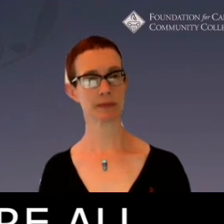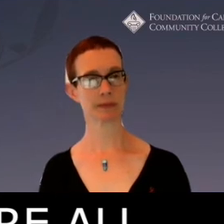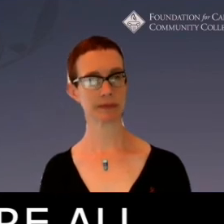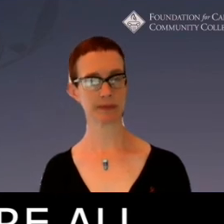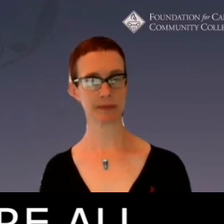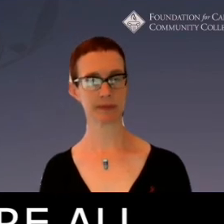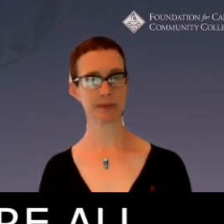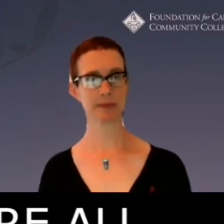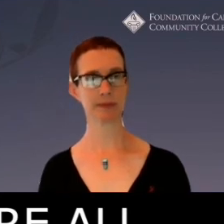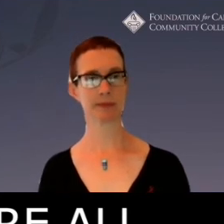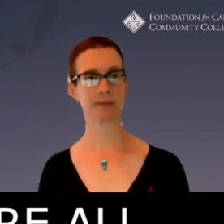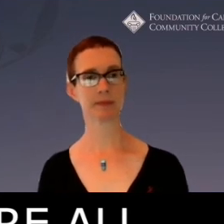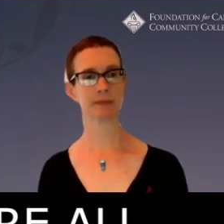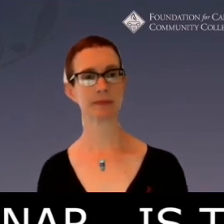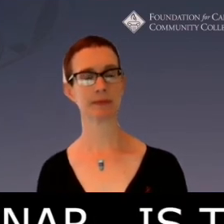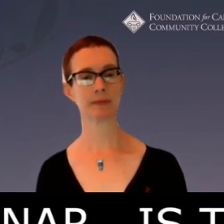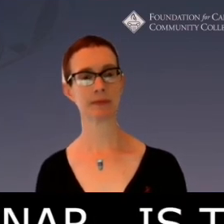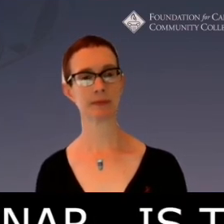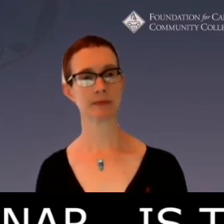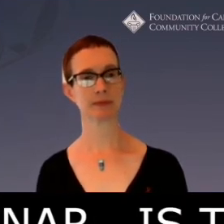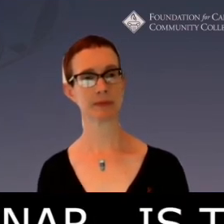Is that a possibility?